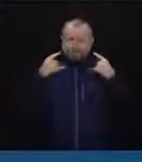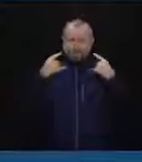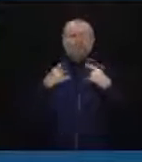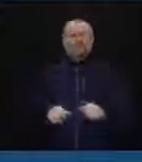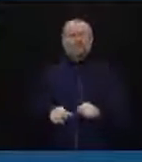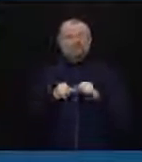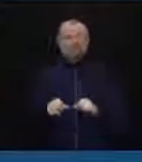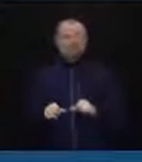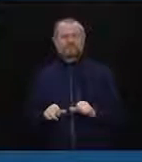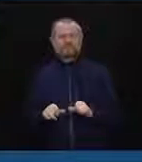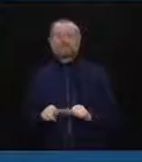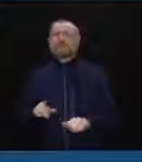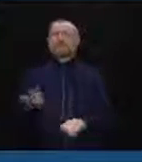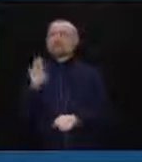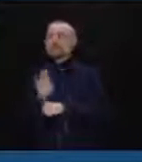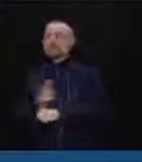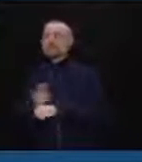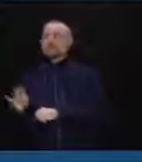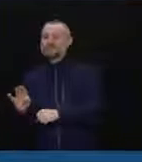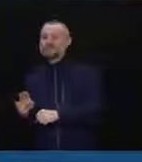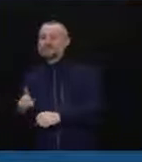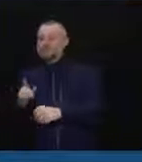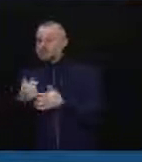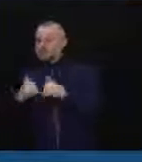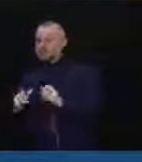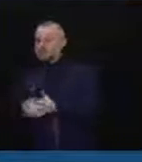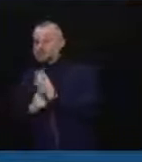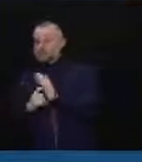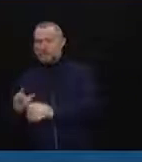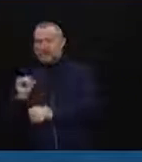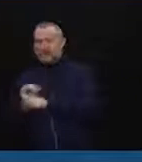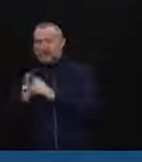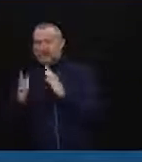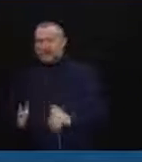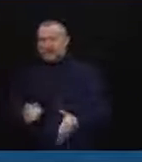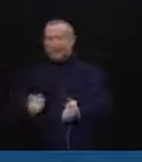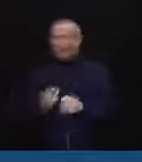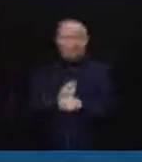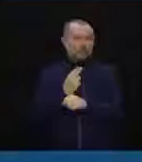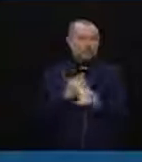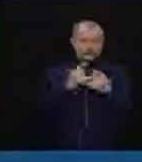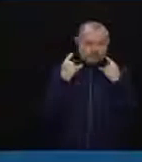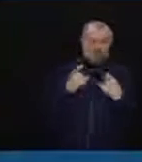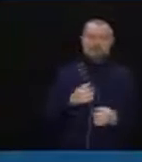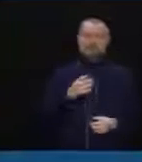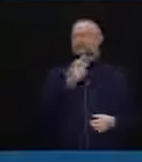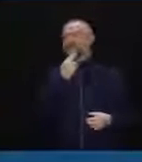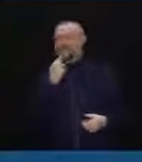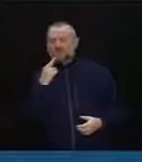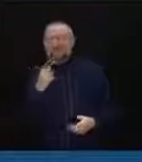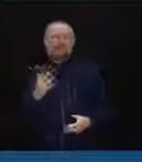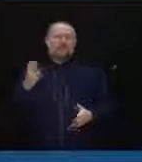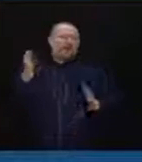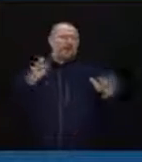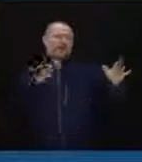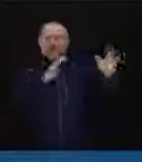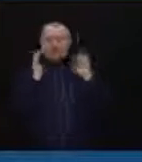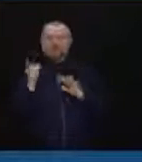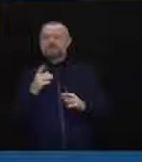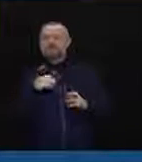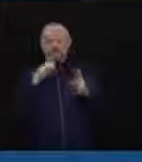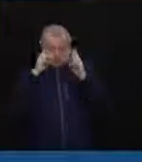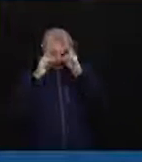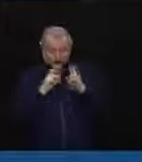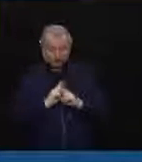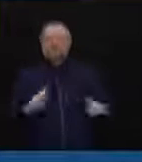continue having their employees wear it, or at a restaurant or patrons, that we respect that. I don't want